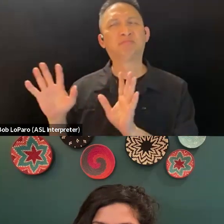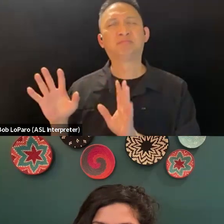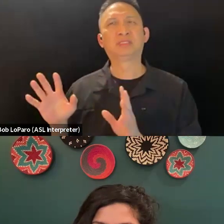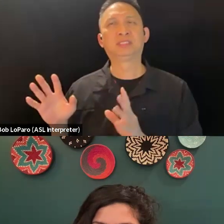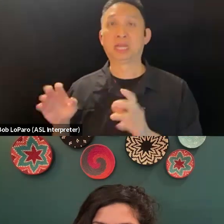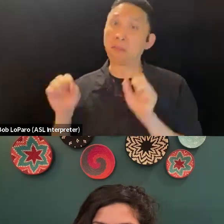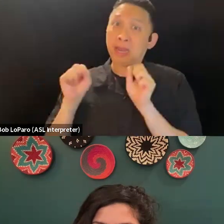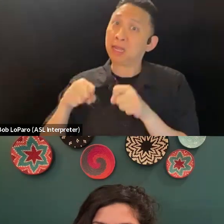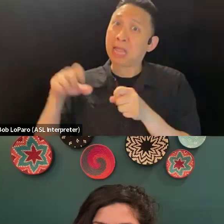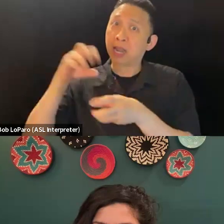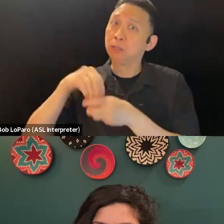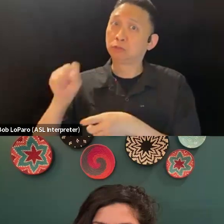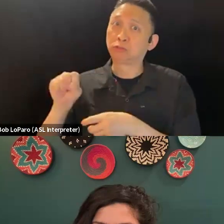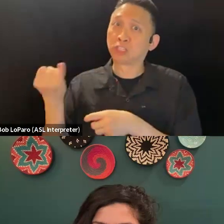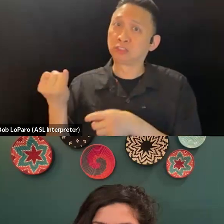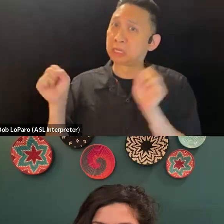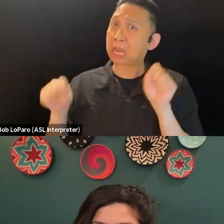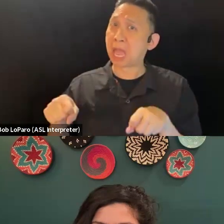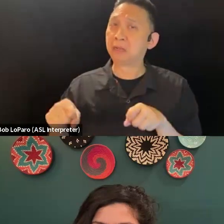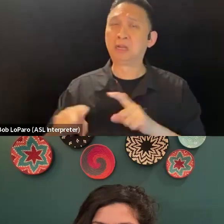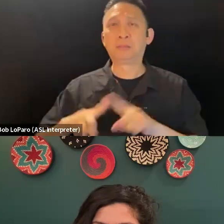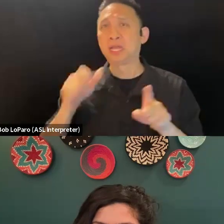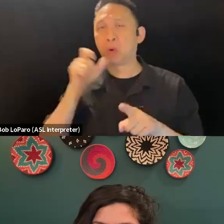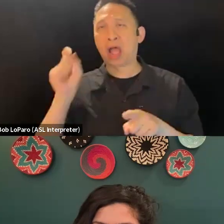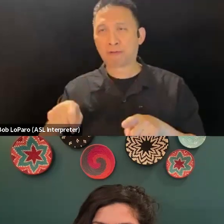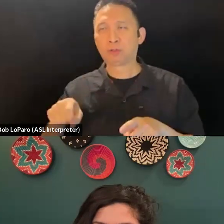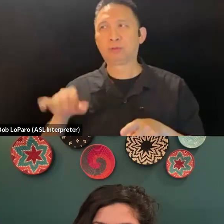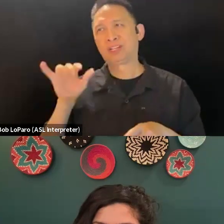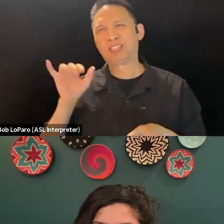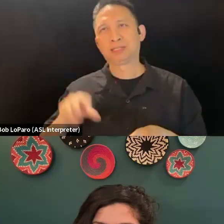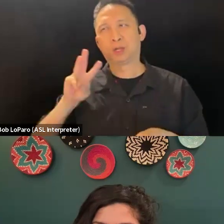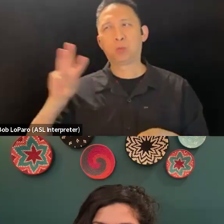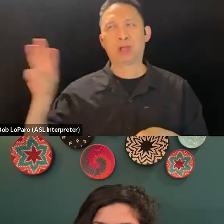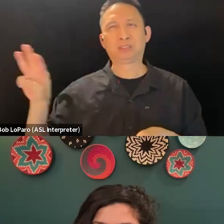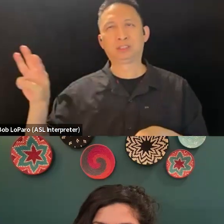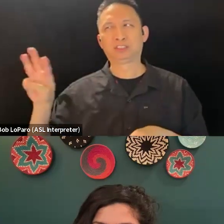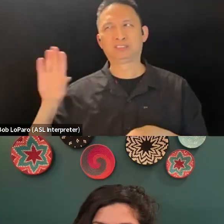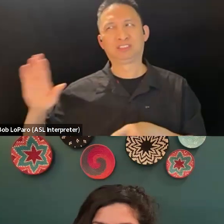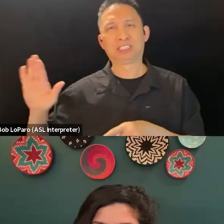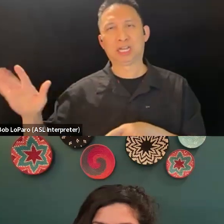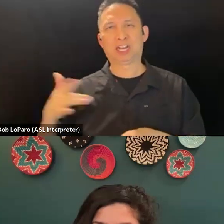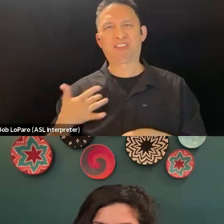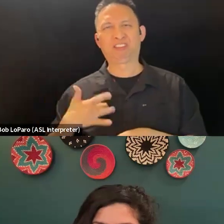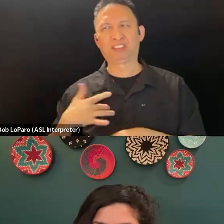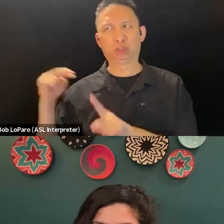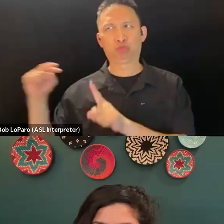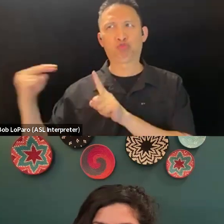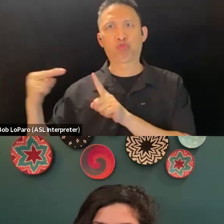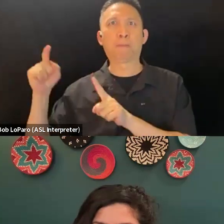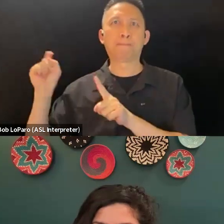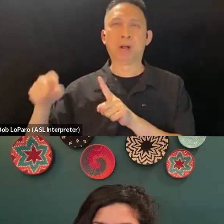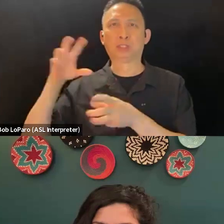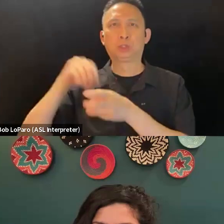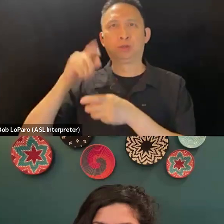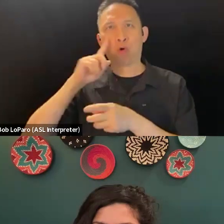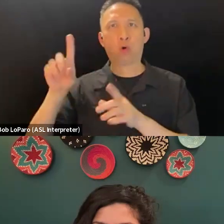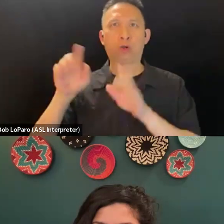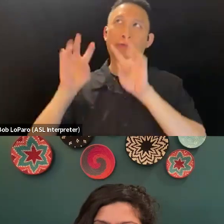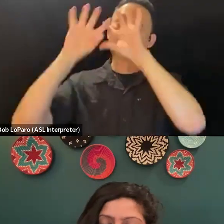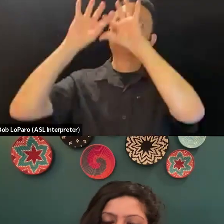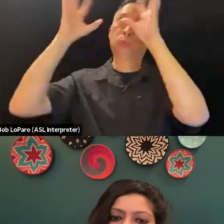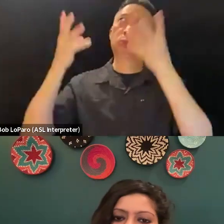visually. I am a brown-skinned Indian woman with longish curly hair that are usually out of control.